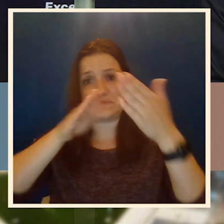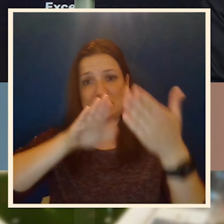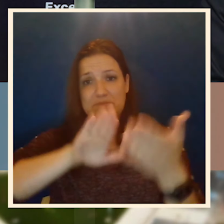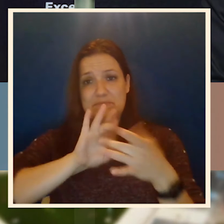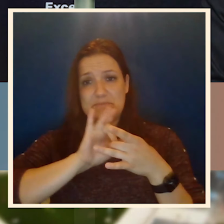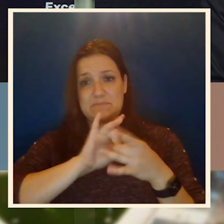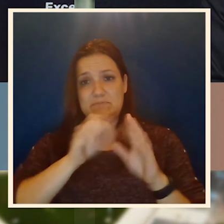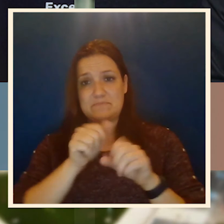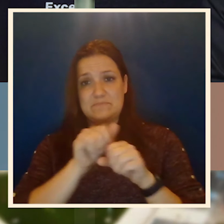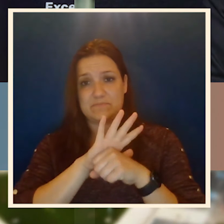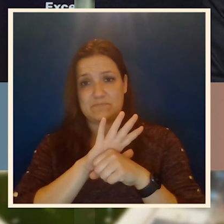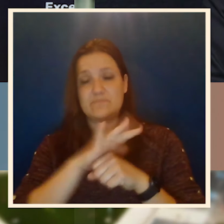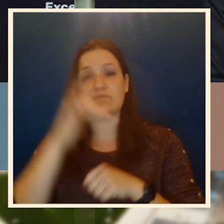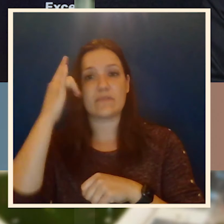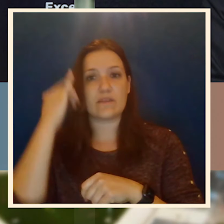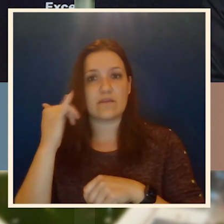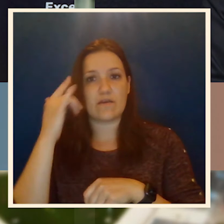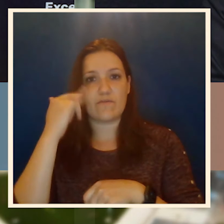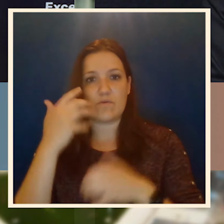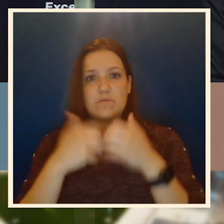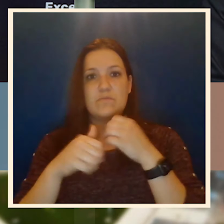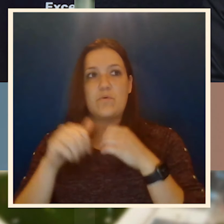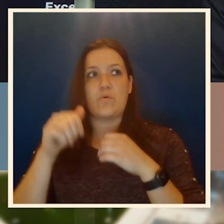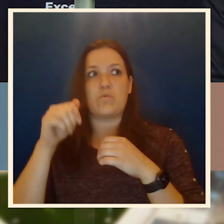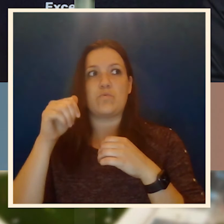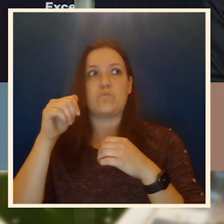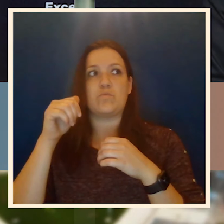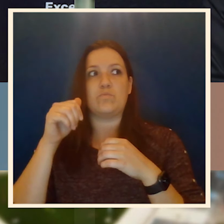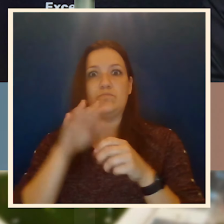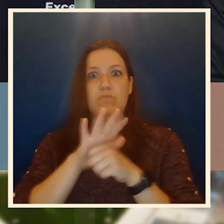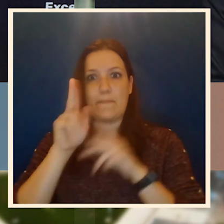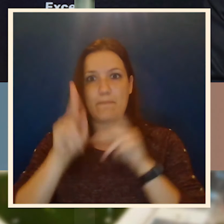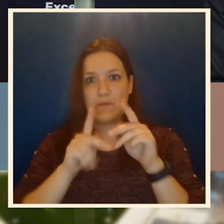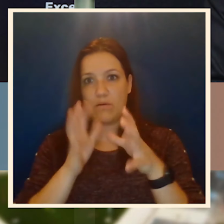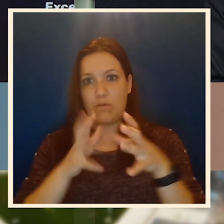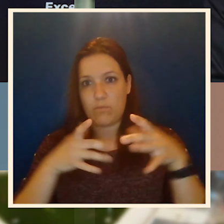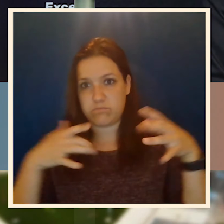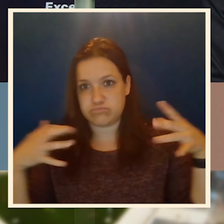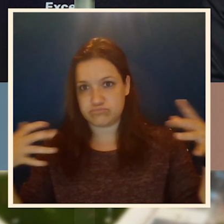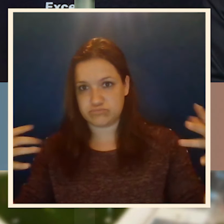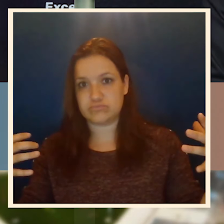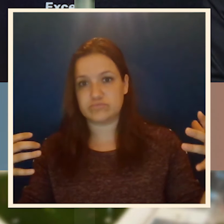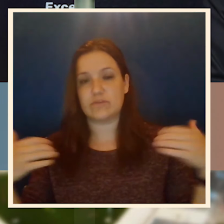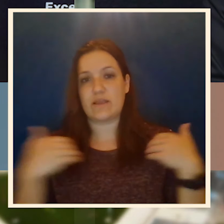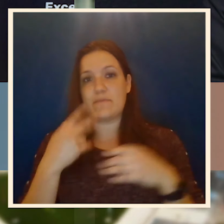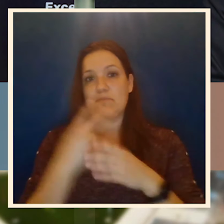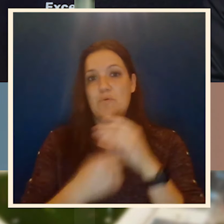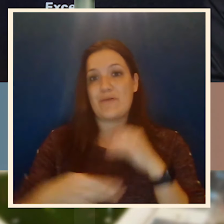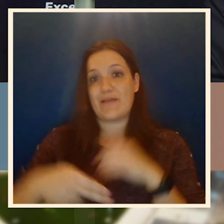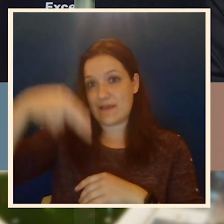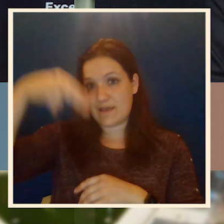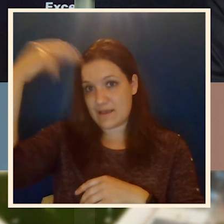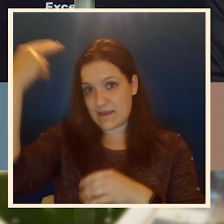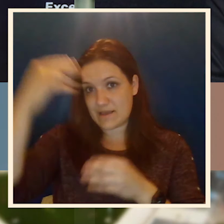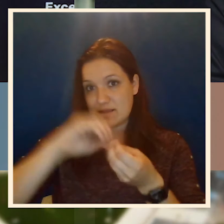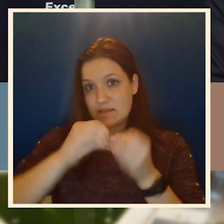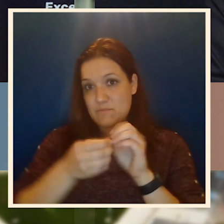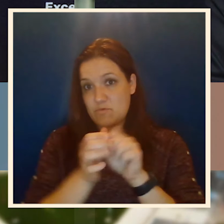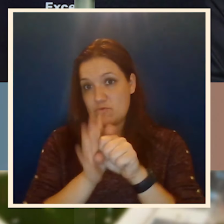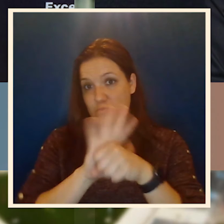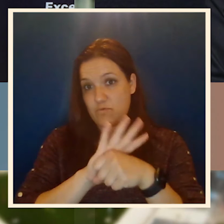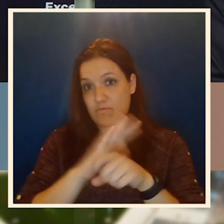shy of 63,000 COVID-related deaths in California. California, being one of the most populous states in